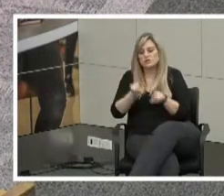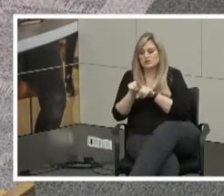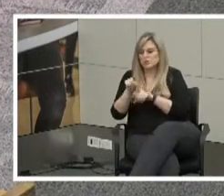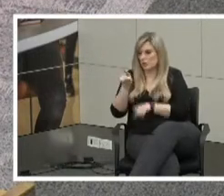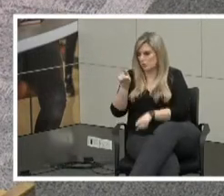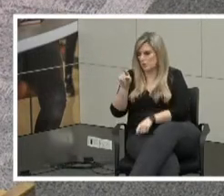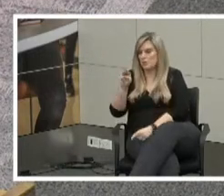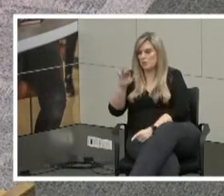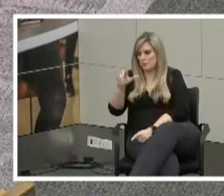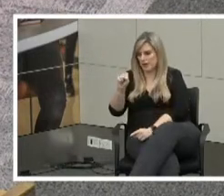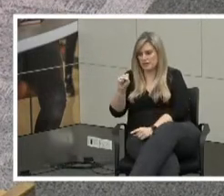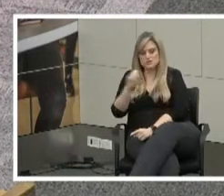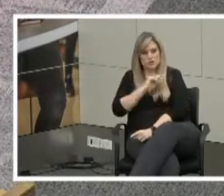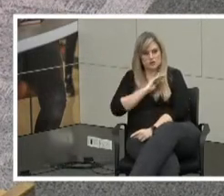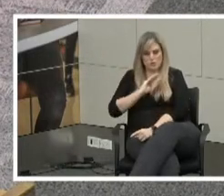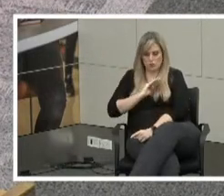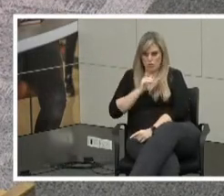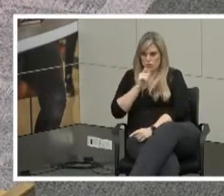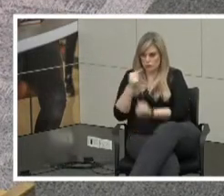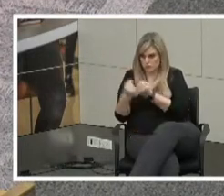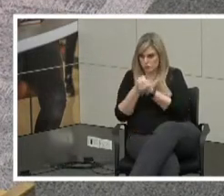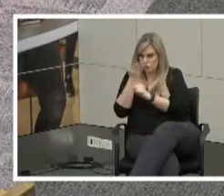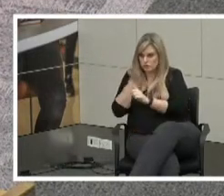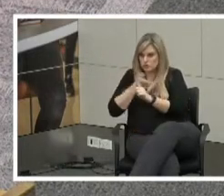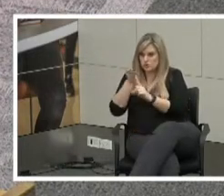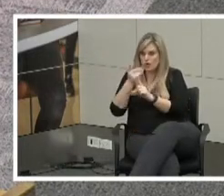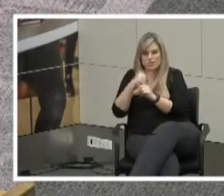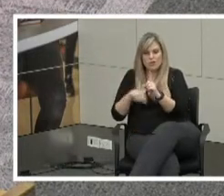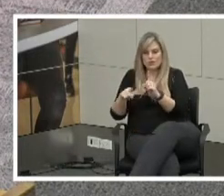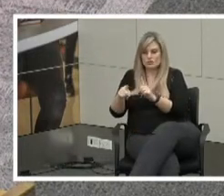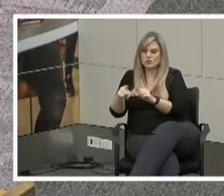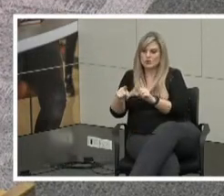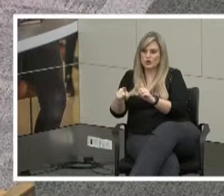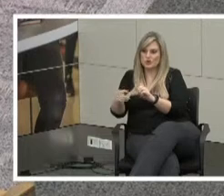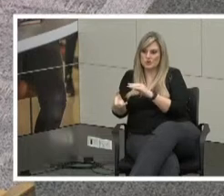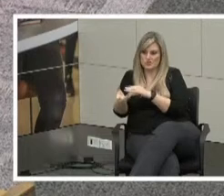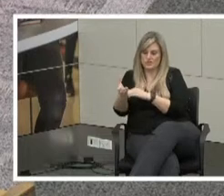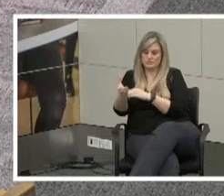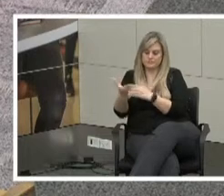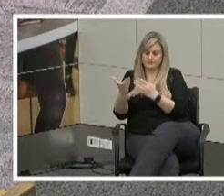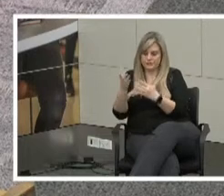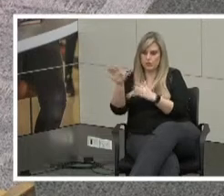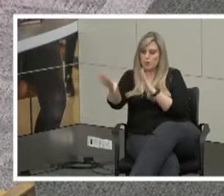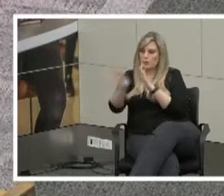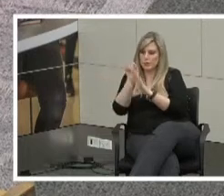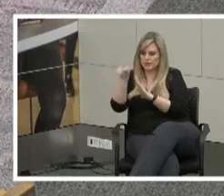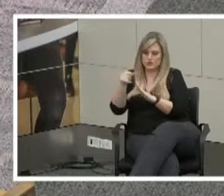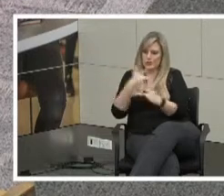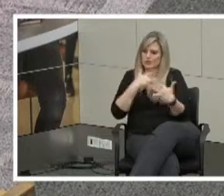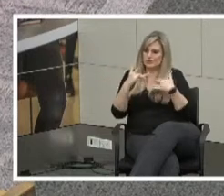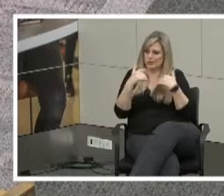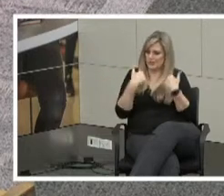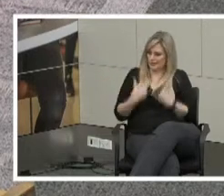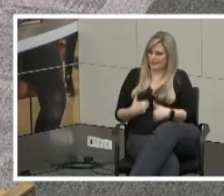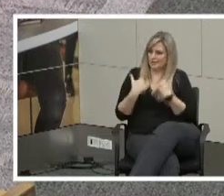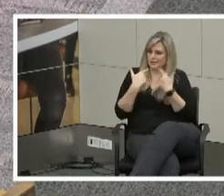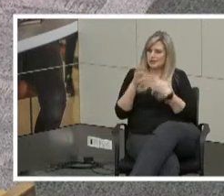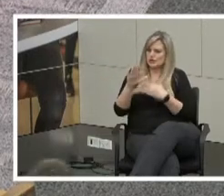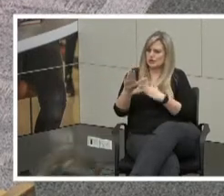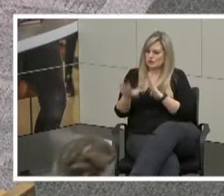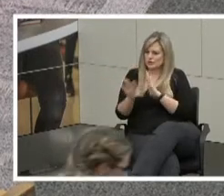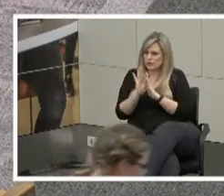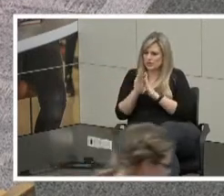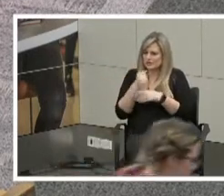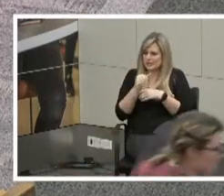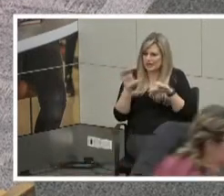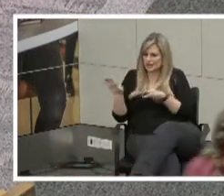miles the board that enables you and those that hoisted you upon us concern me your choice of actions and their disassociation